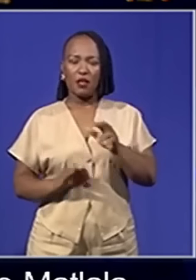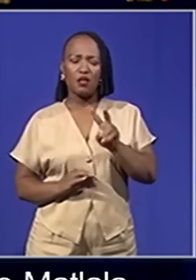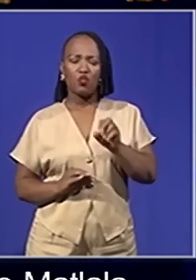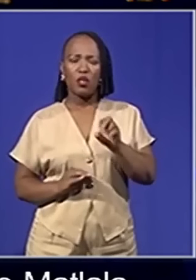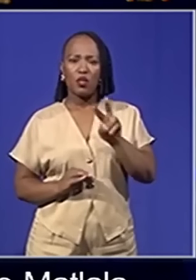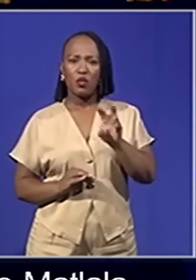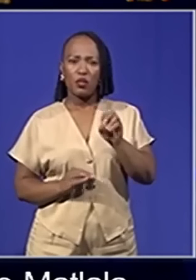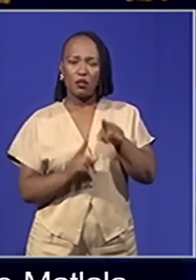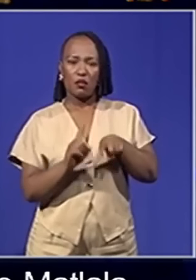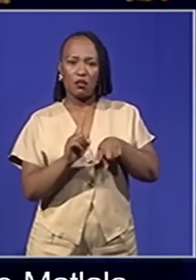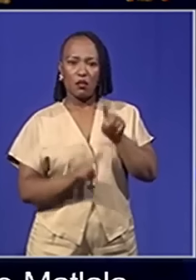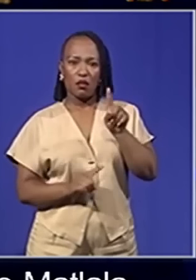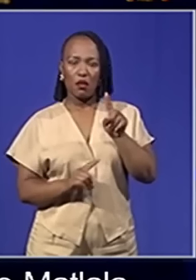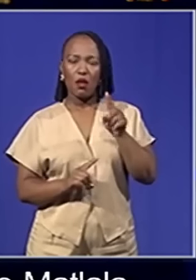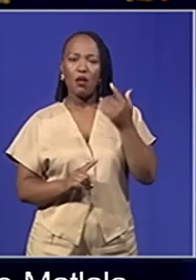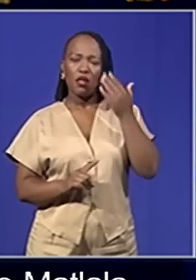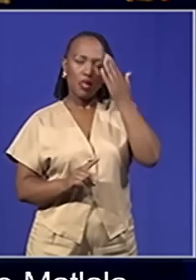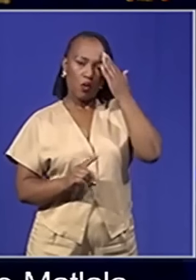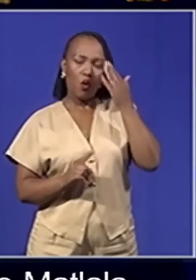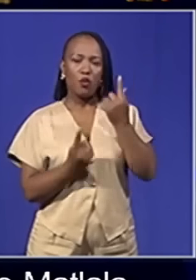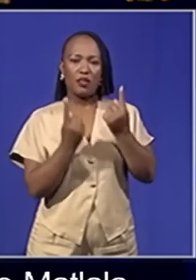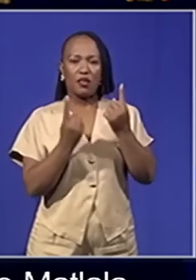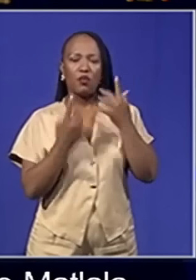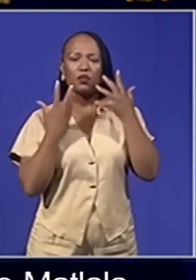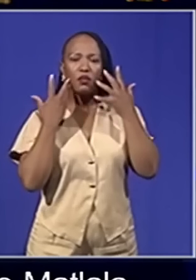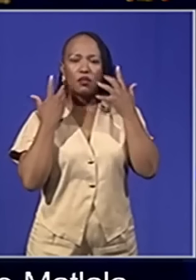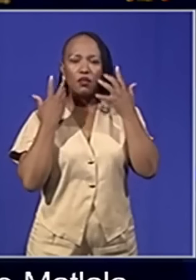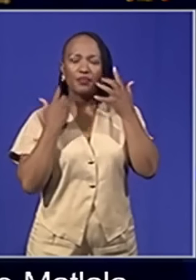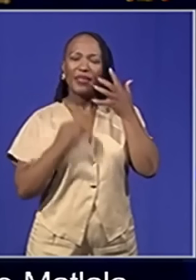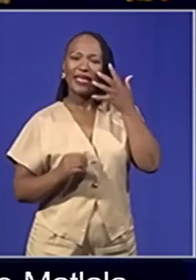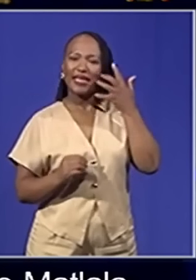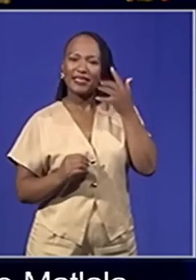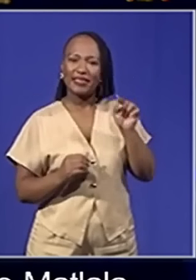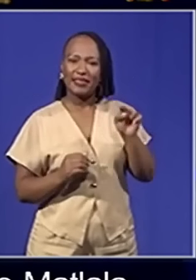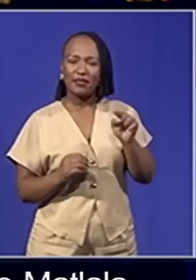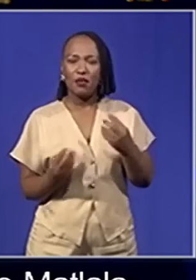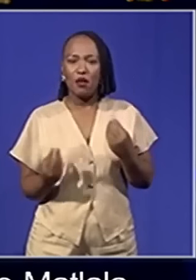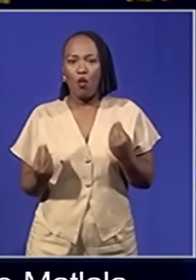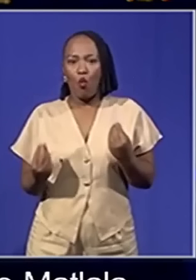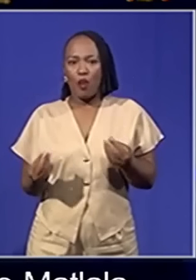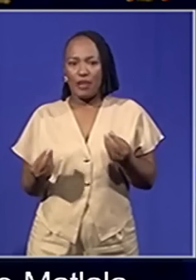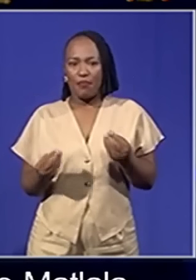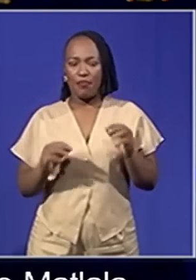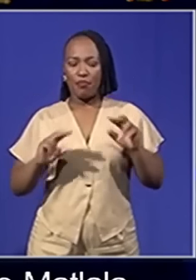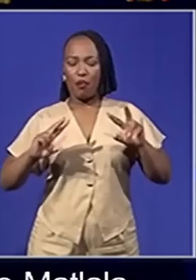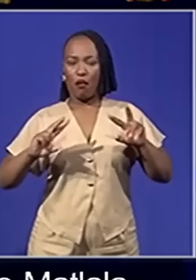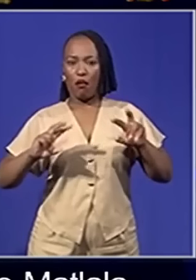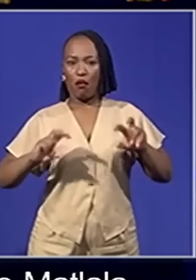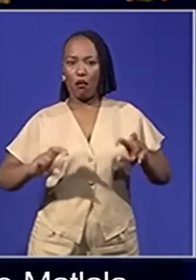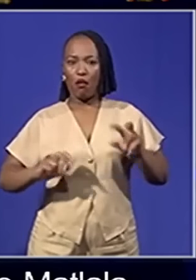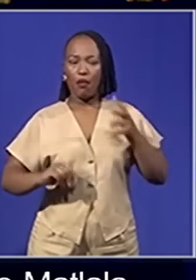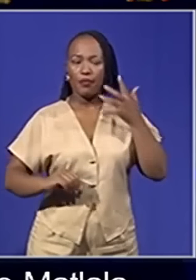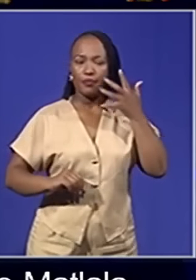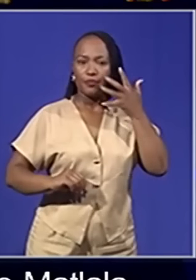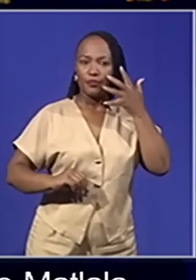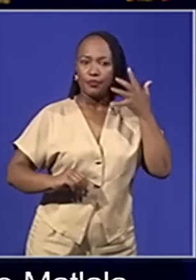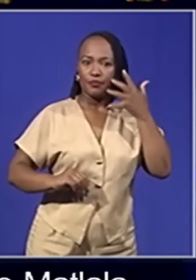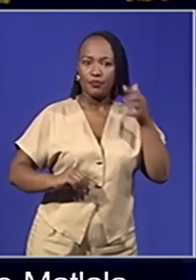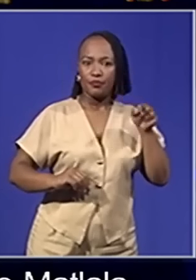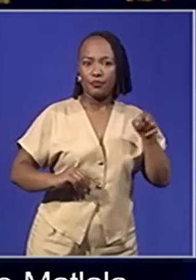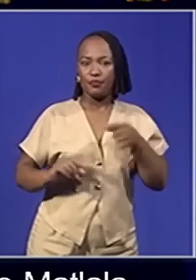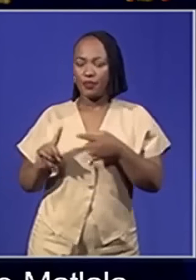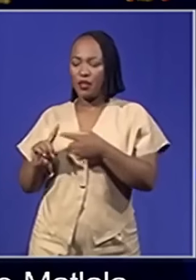le Vusmuzi Cat Matlala. Commission e ne e fatisisa bopaki ba ngollano ya WhatsApp pakeng tsa Matlala le mobrigadire